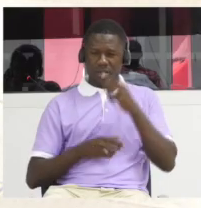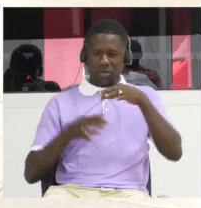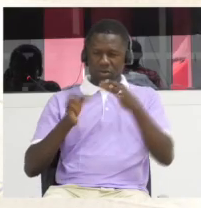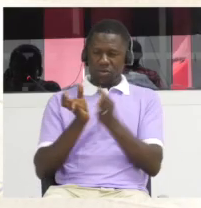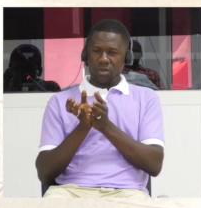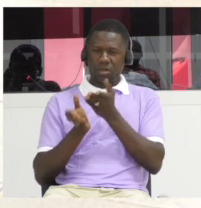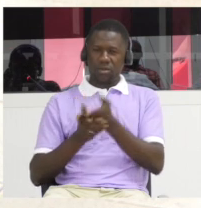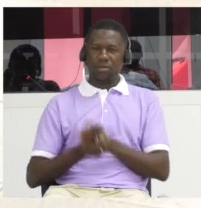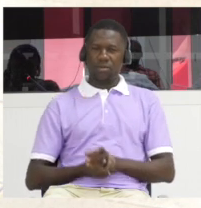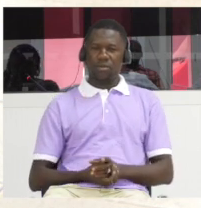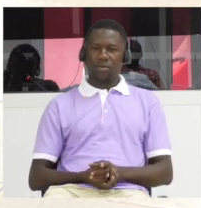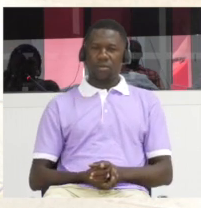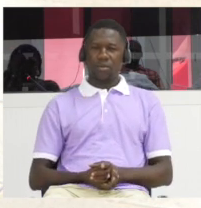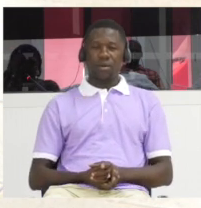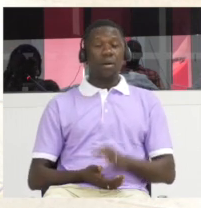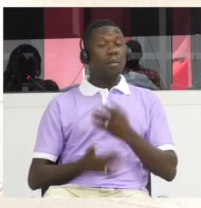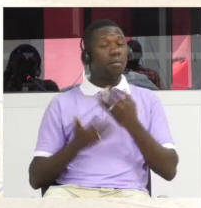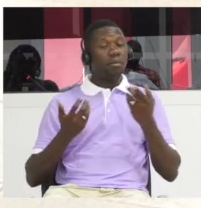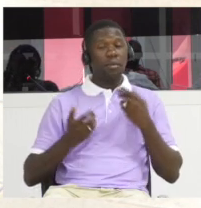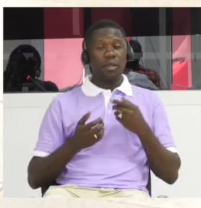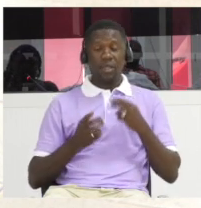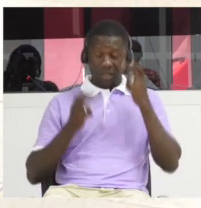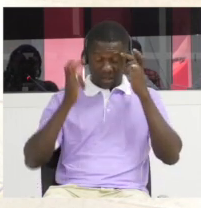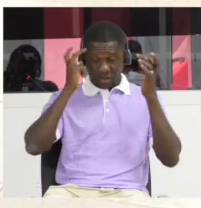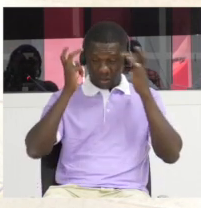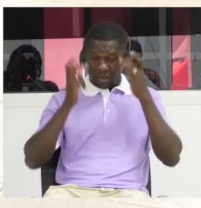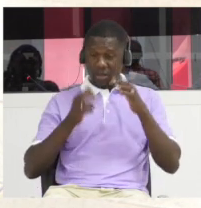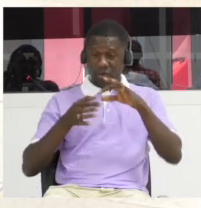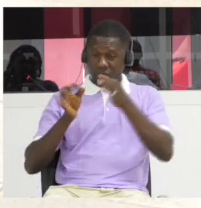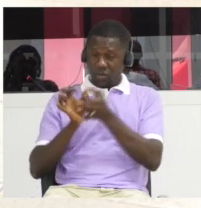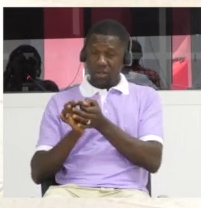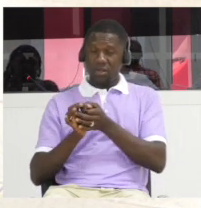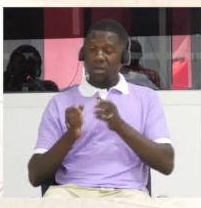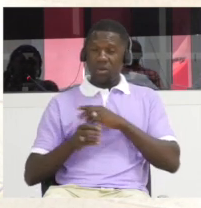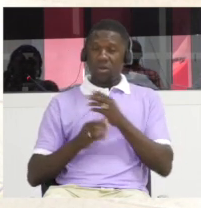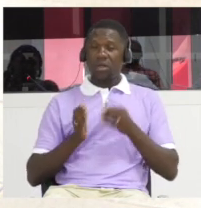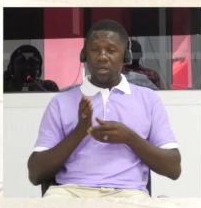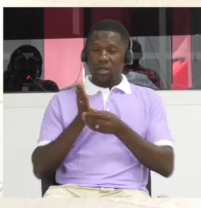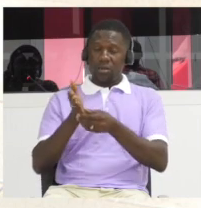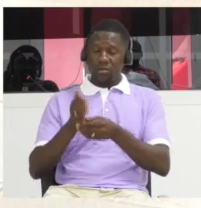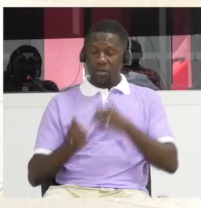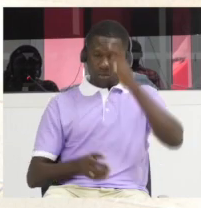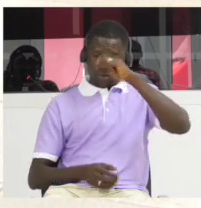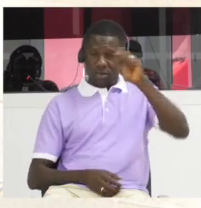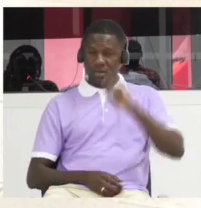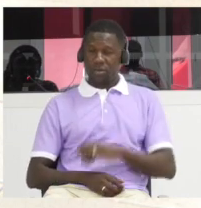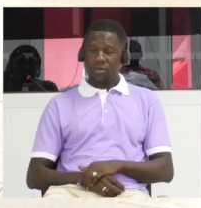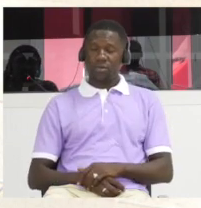most intelligence units are not headed by police officers, but people with expertise